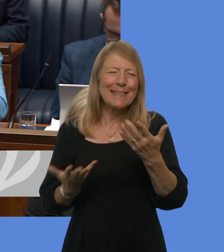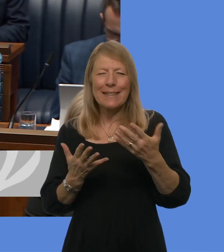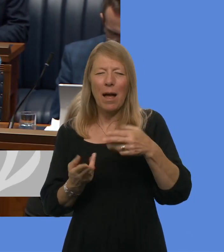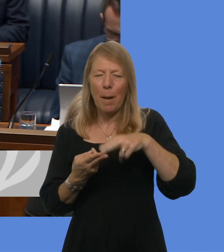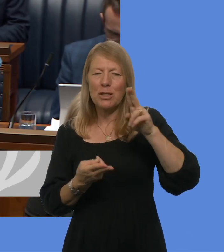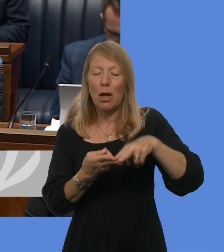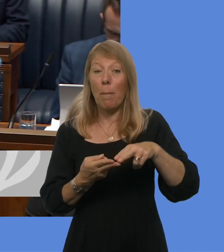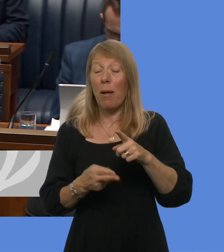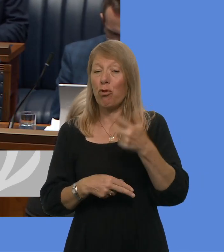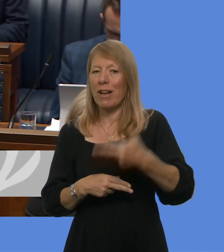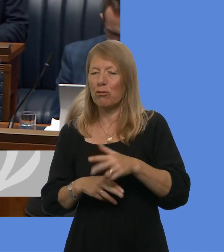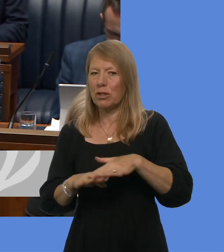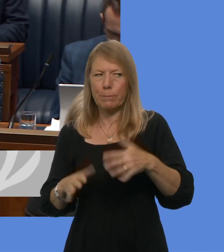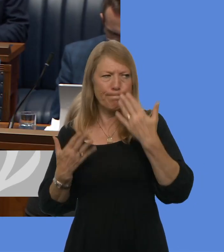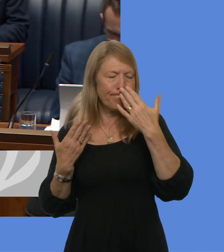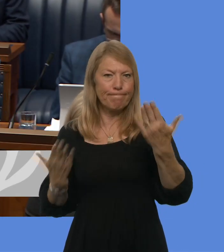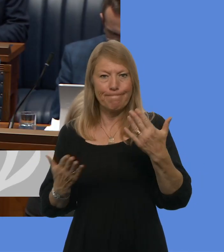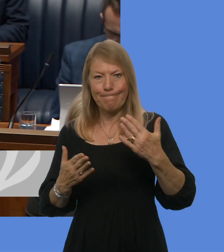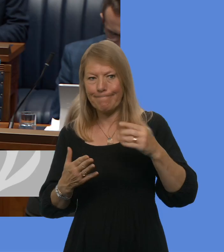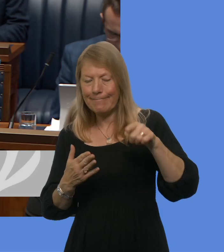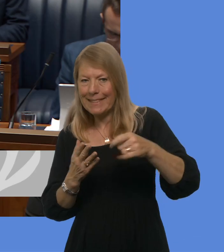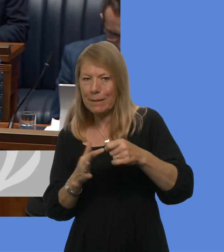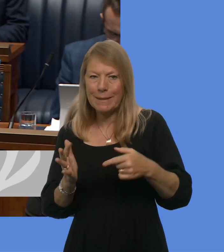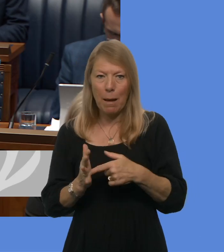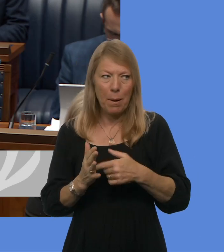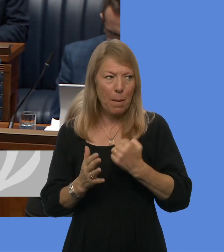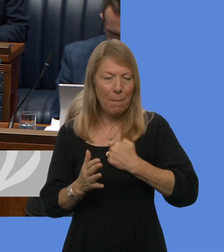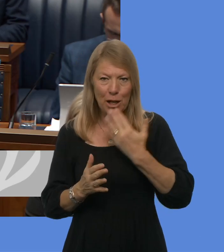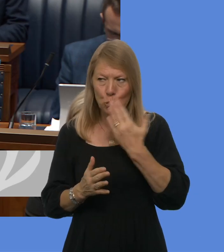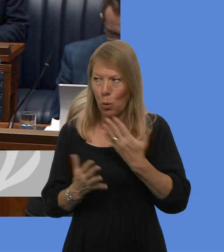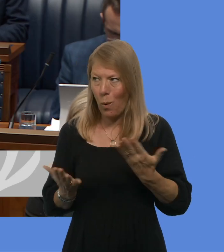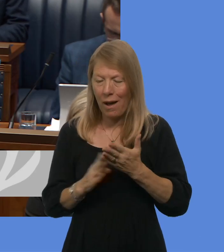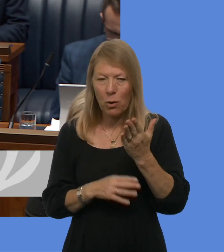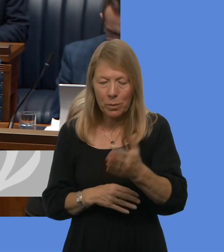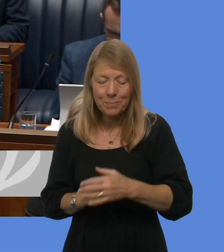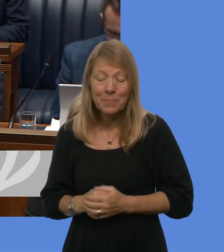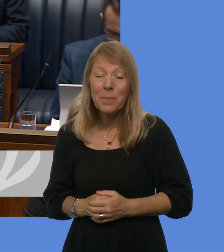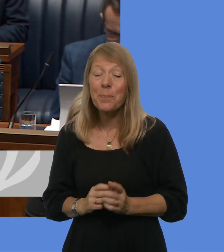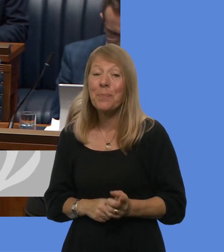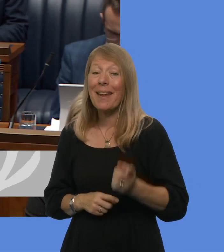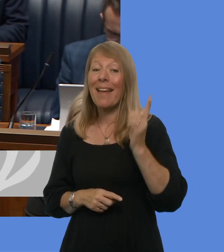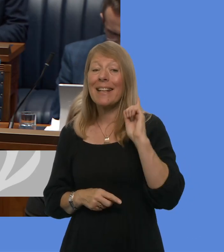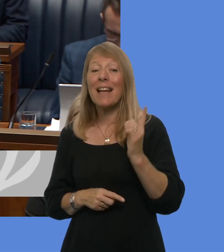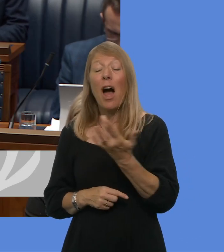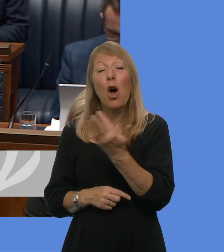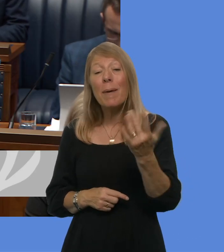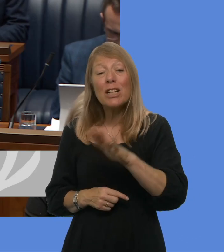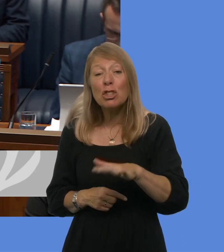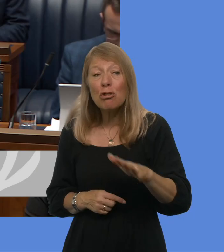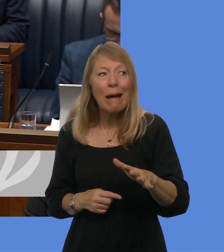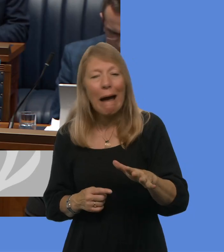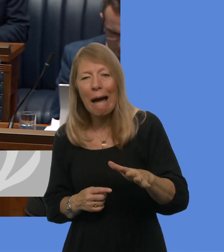in September. This time last year, whenever I was in the Assembly speaking on this issue, it was around